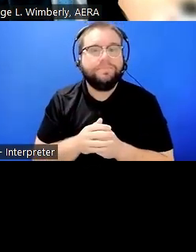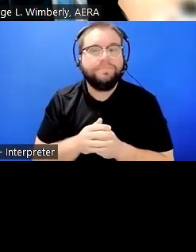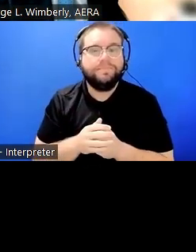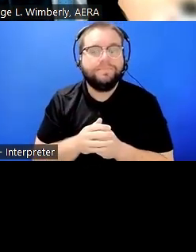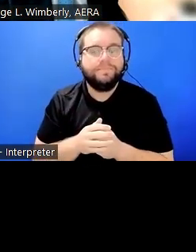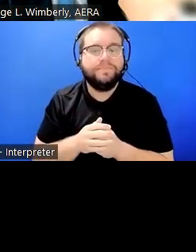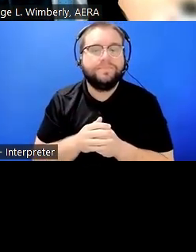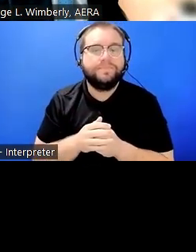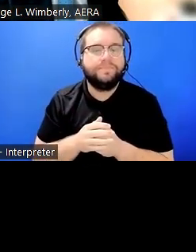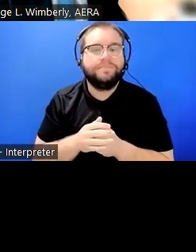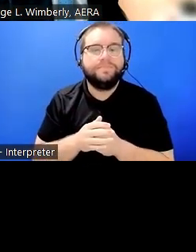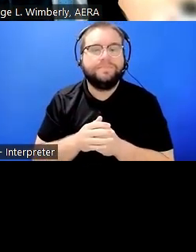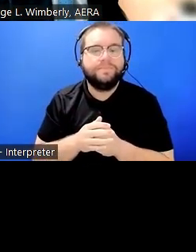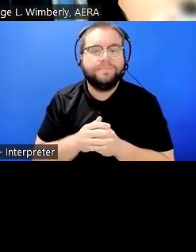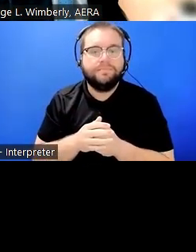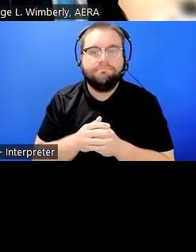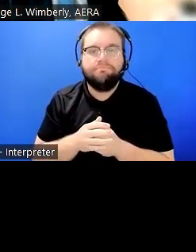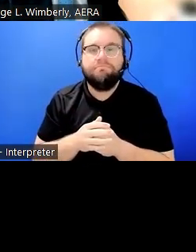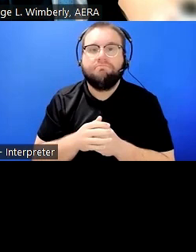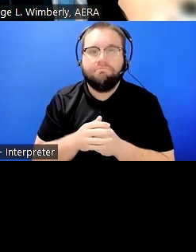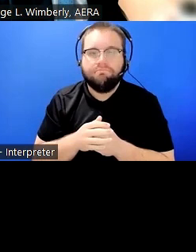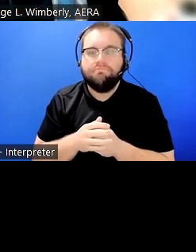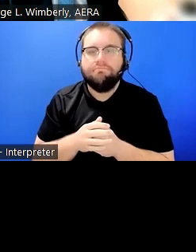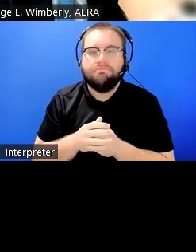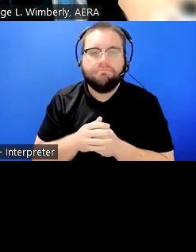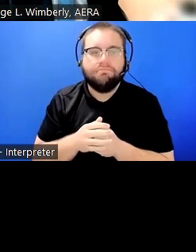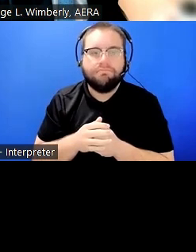So a few things here as we